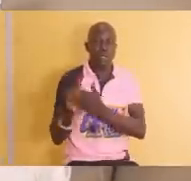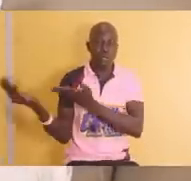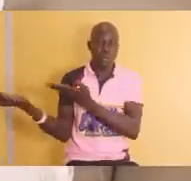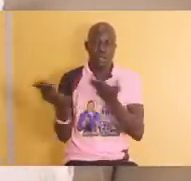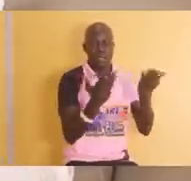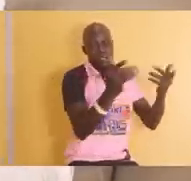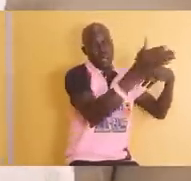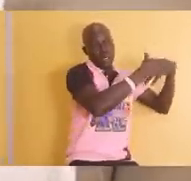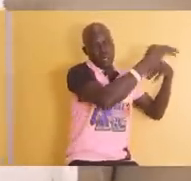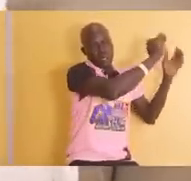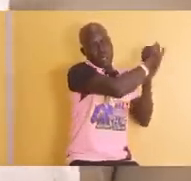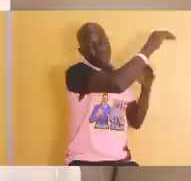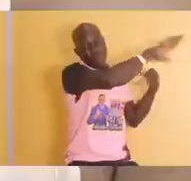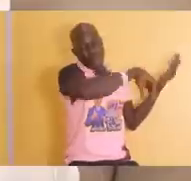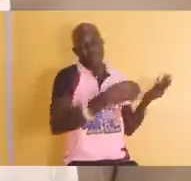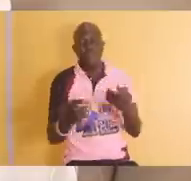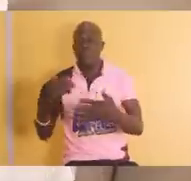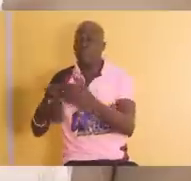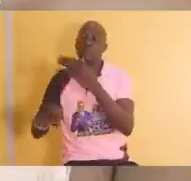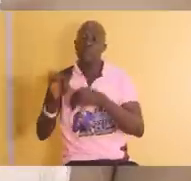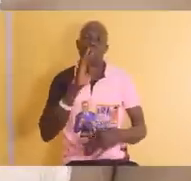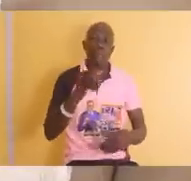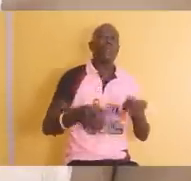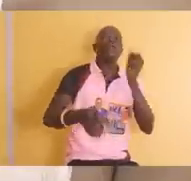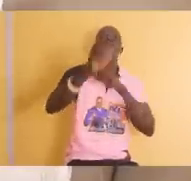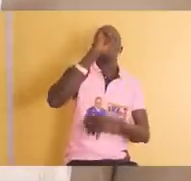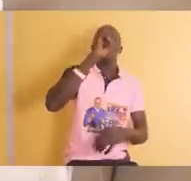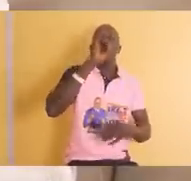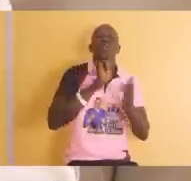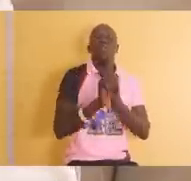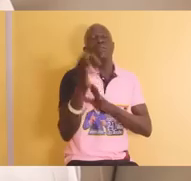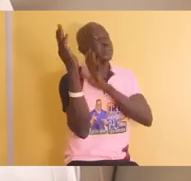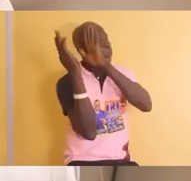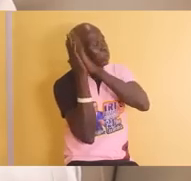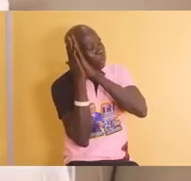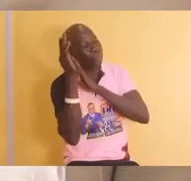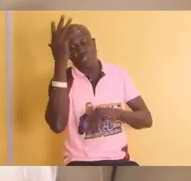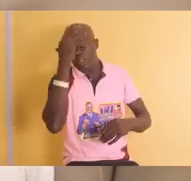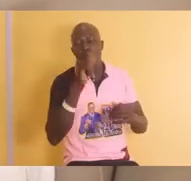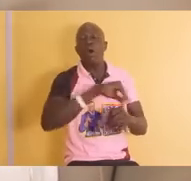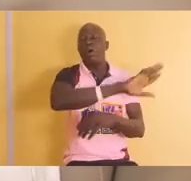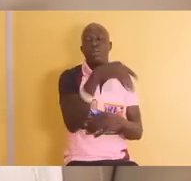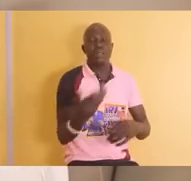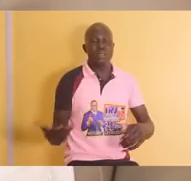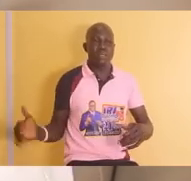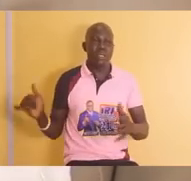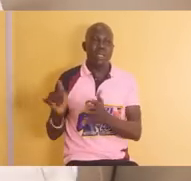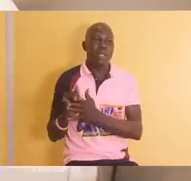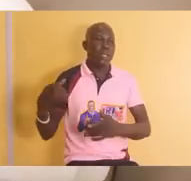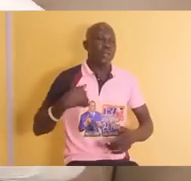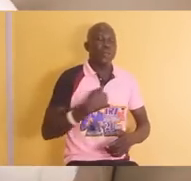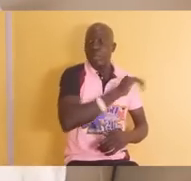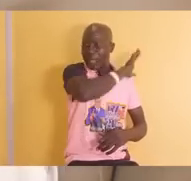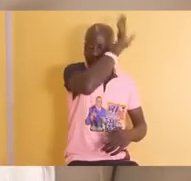Láti kó wọn padà. Fro and fro. Kí wọn tó jẹun. Before they feed. Kí wọn tó mu. For their eat. Kí wọn tó sùn. For their feeding. Gbogbo nǹkan wọ̀nyí. All this thing. A ò lè